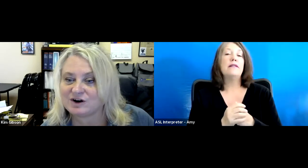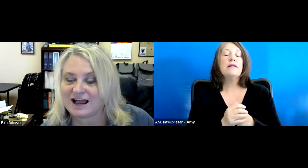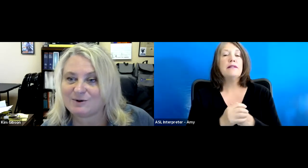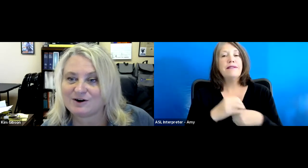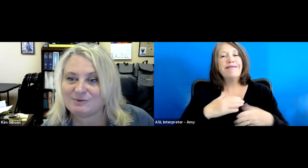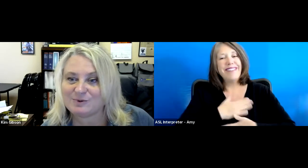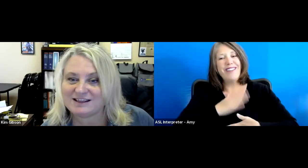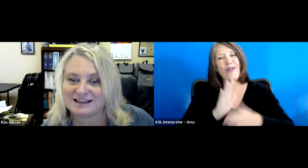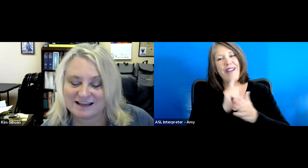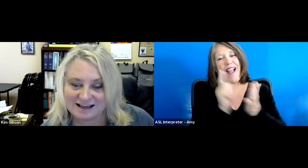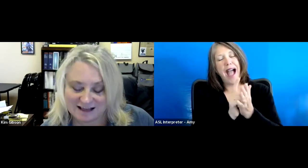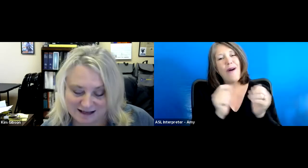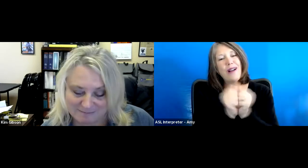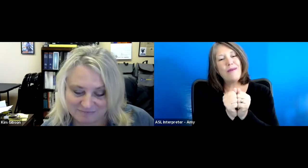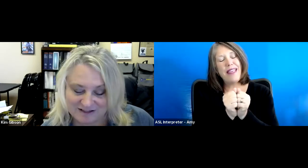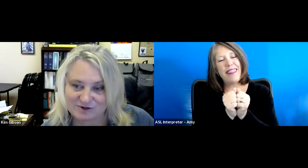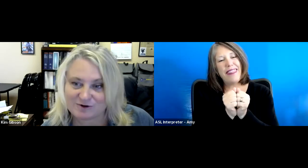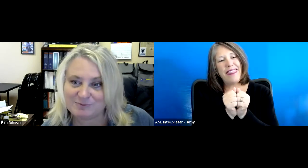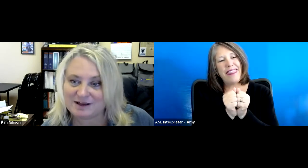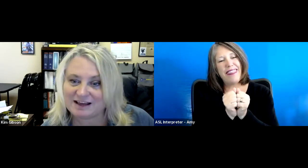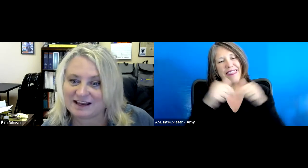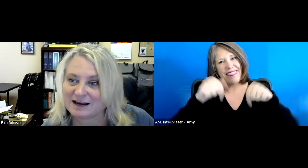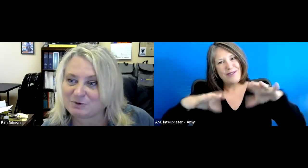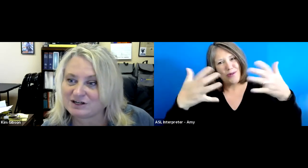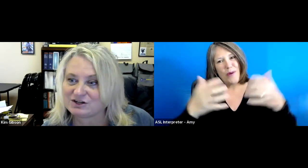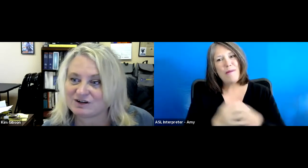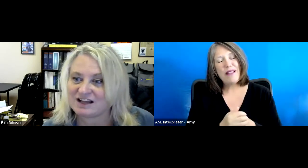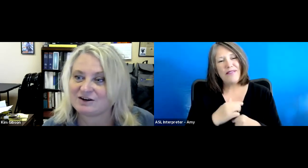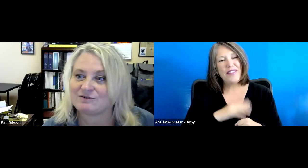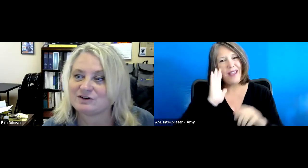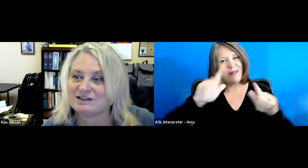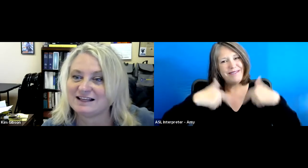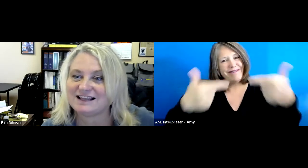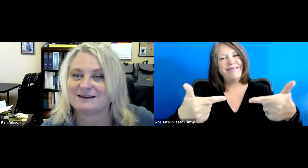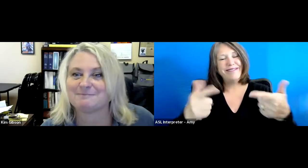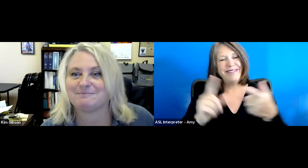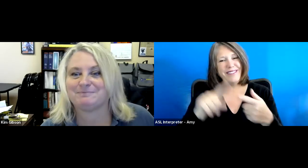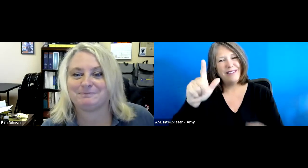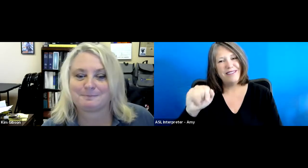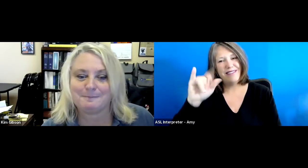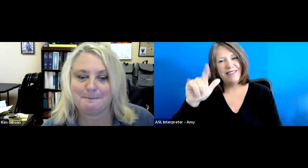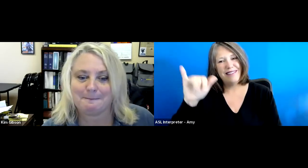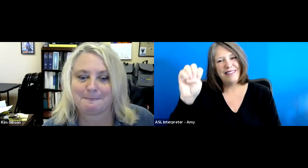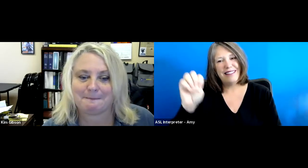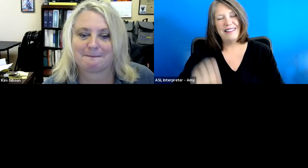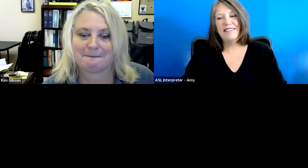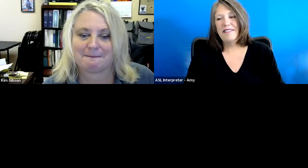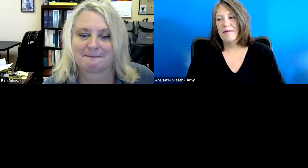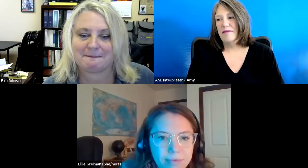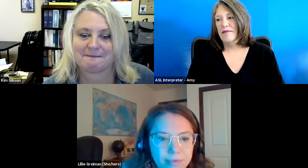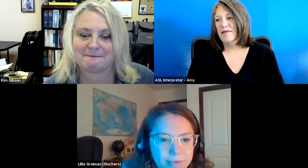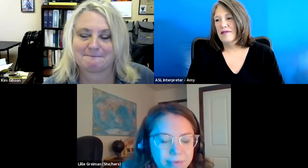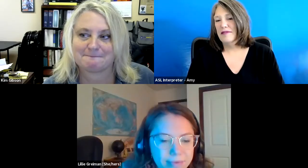enjoy your hour with this group. And I'm going to turn it on over to Lily.